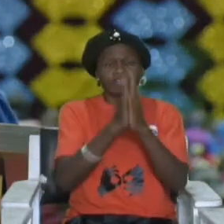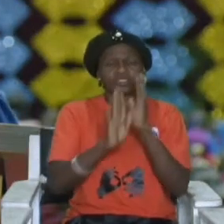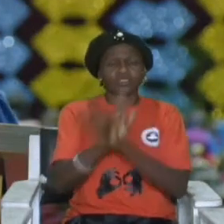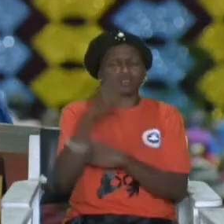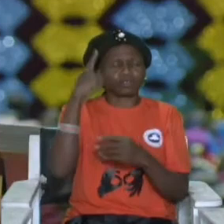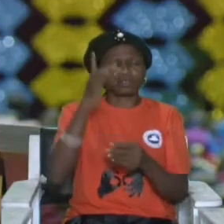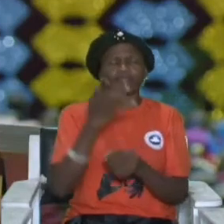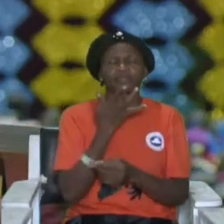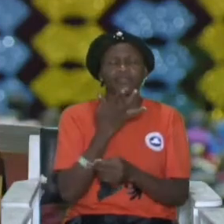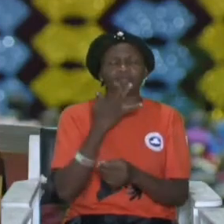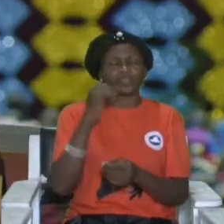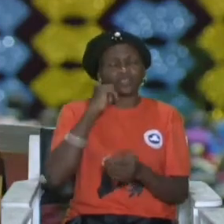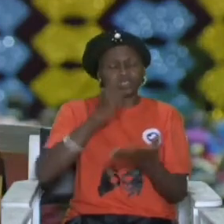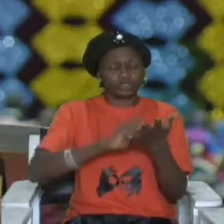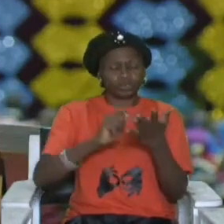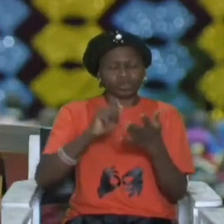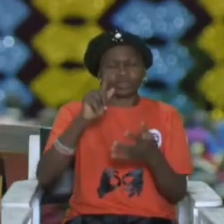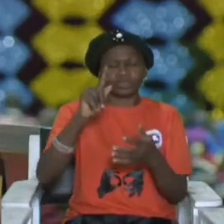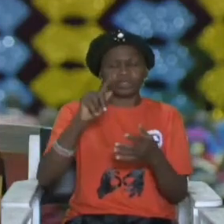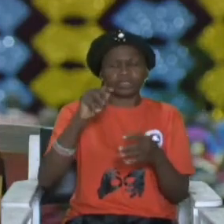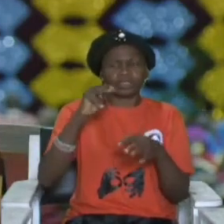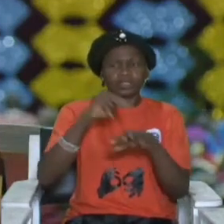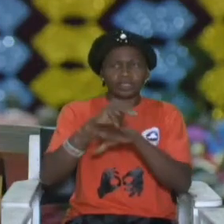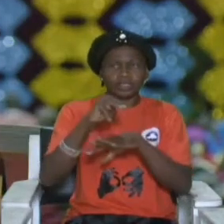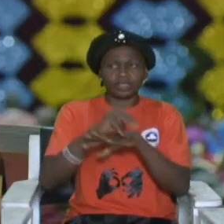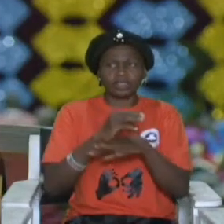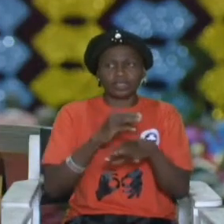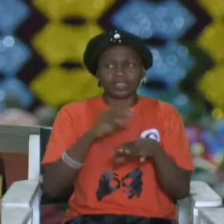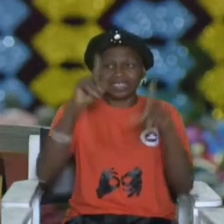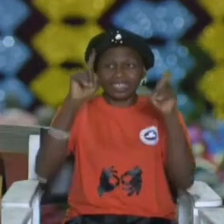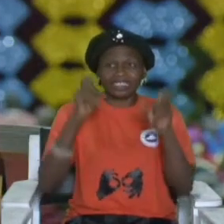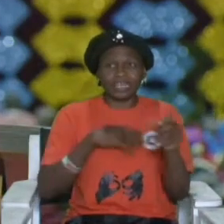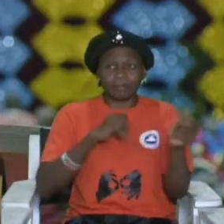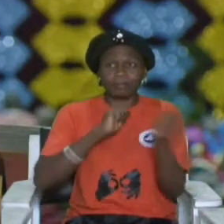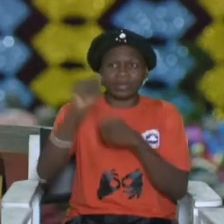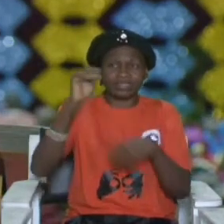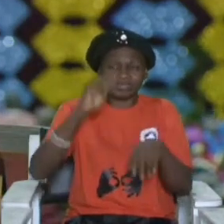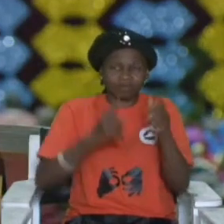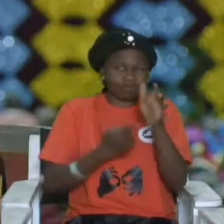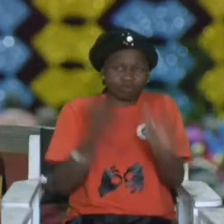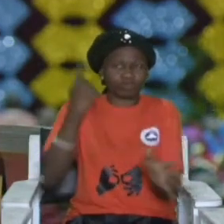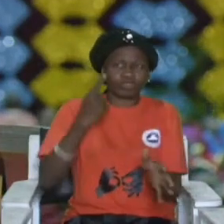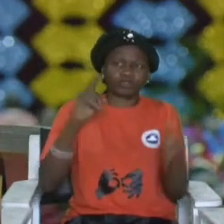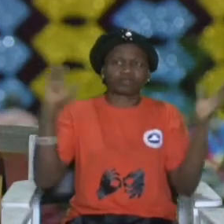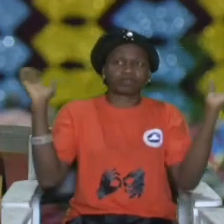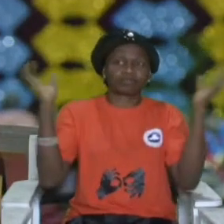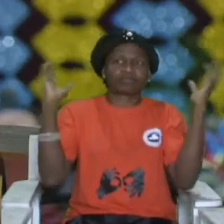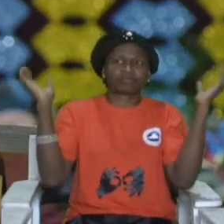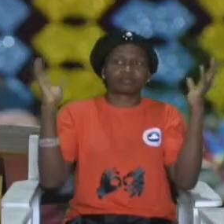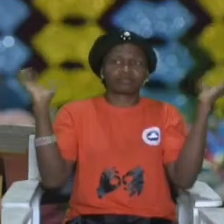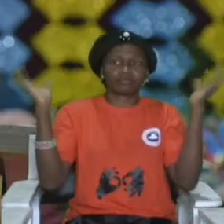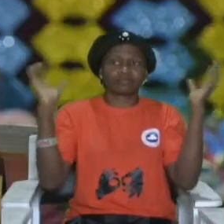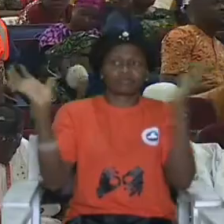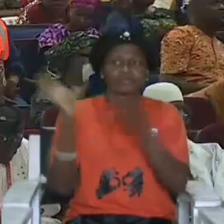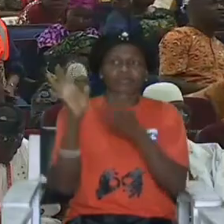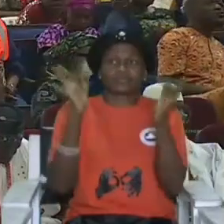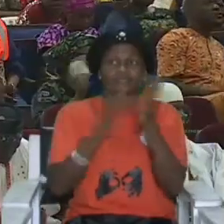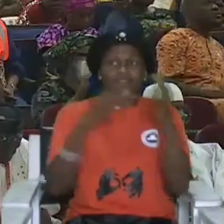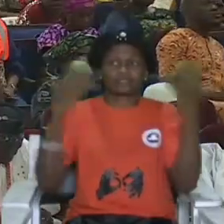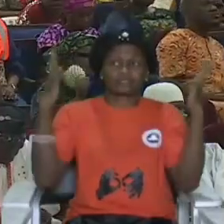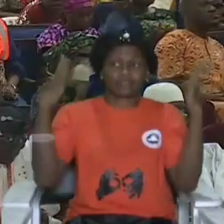favor. She wrote the test and passed on her first attempt. Can we celebrate Jesus?